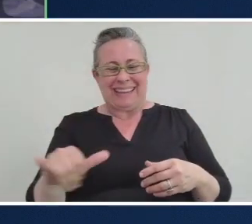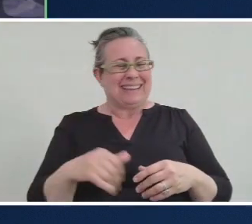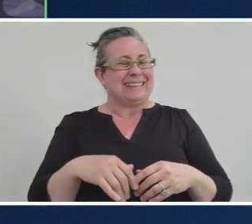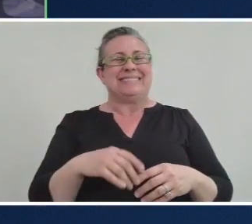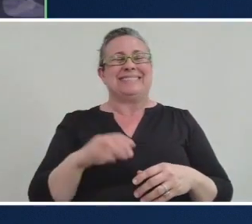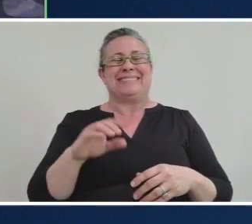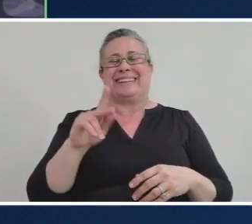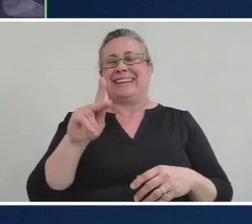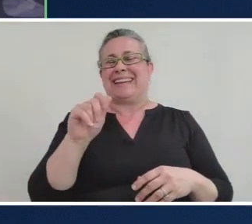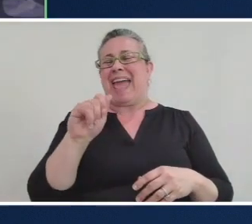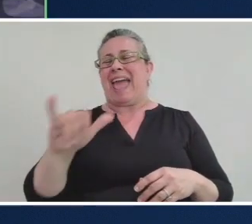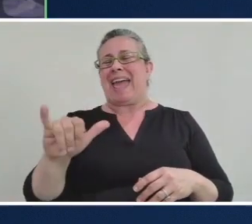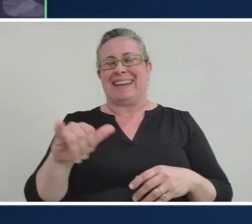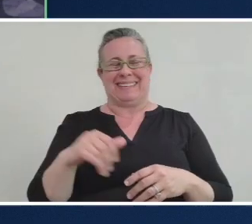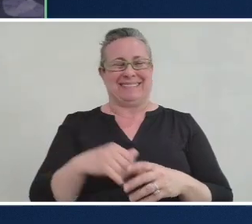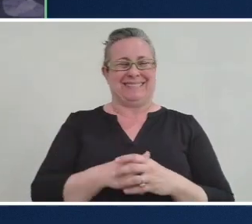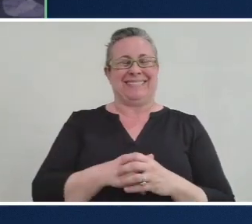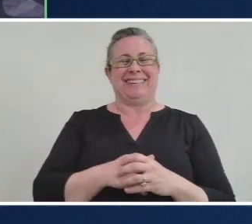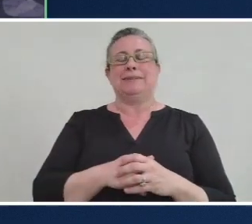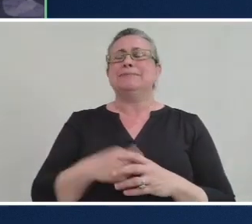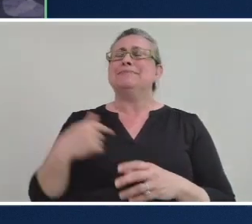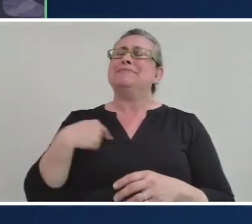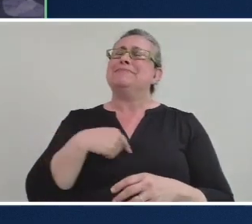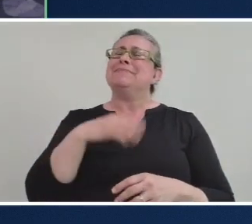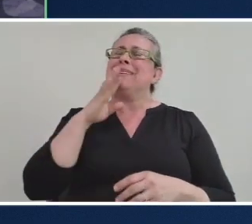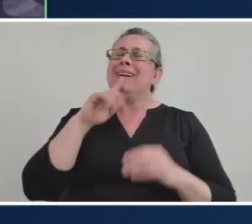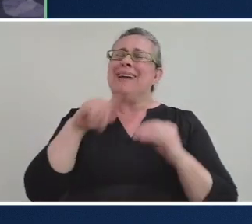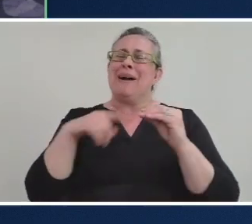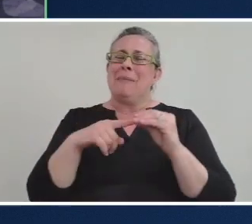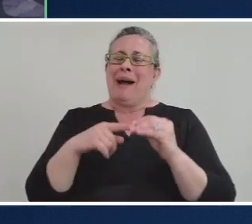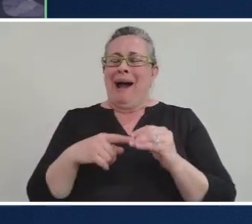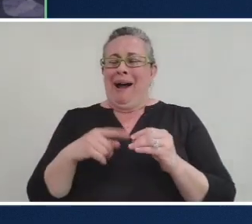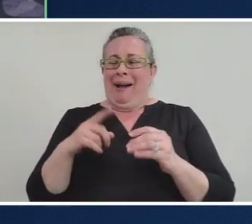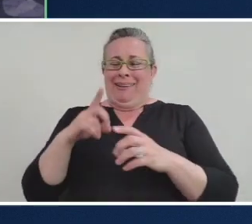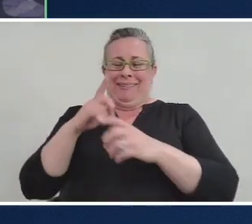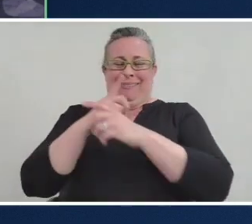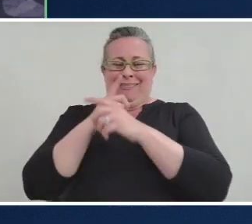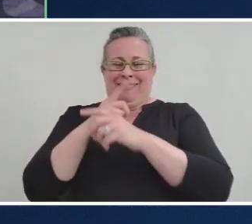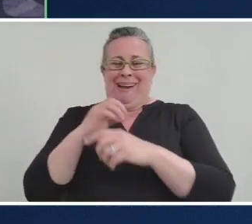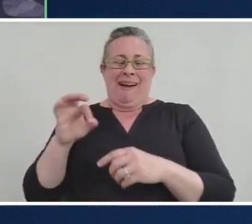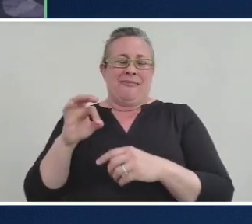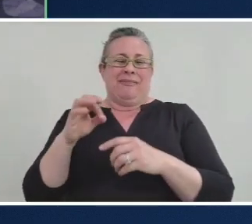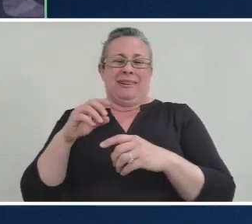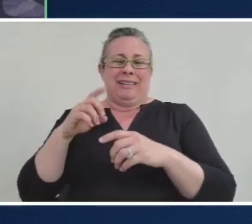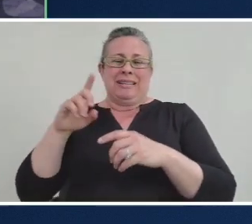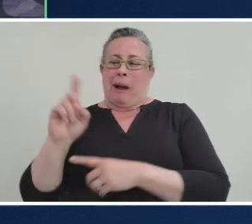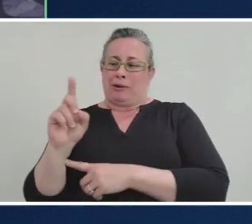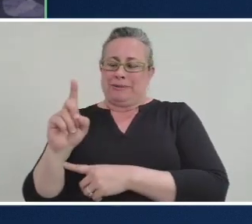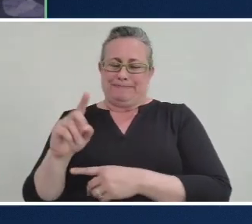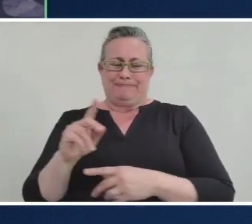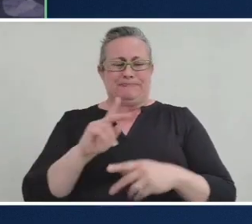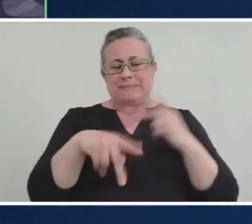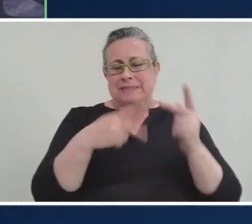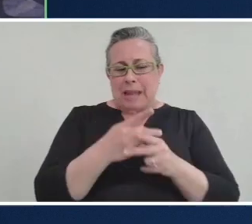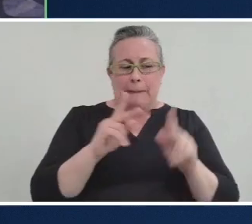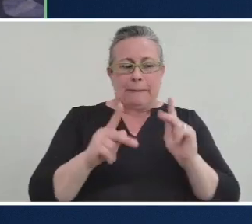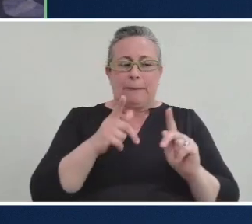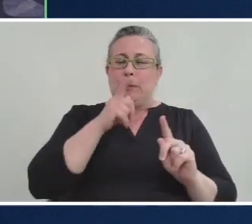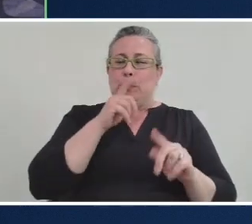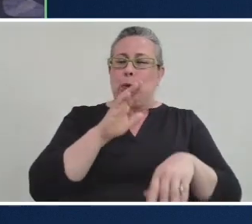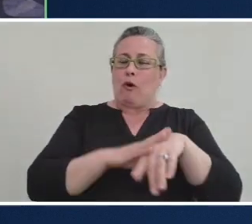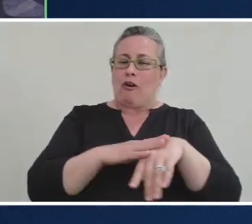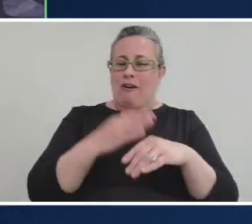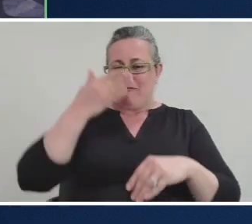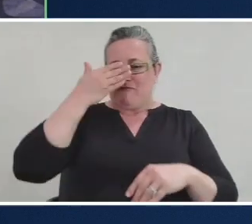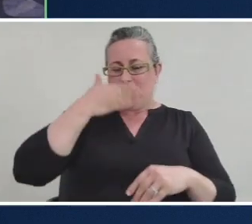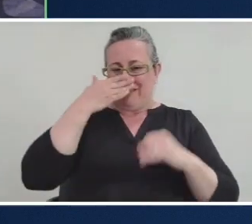talked a little bit about the defenders of democracy and the types of people who are on the front lines. Oftentimes,